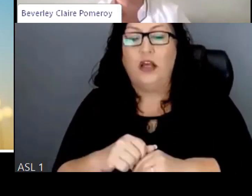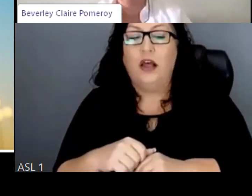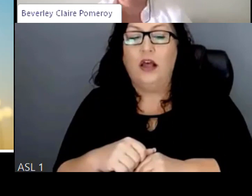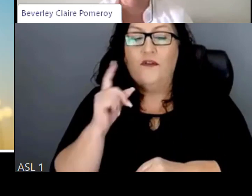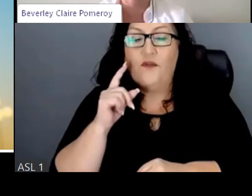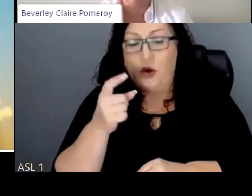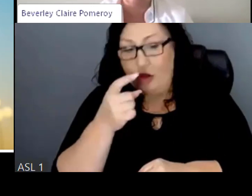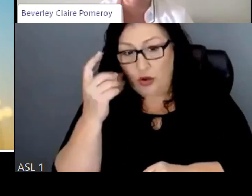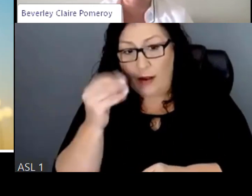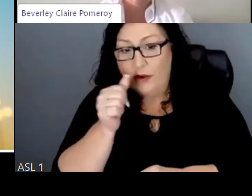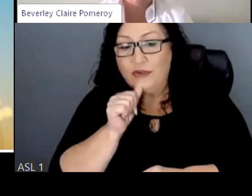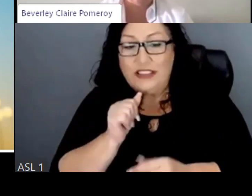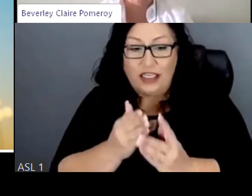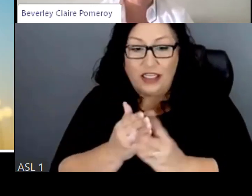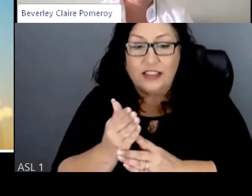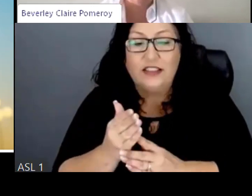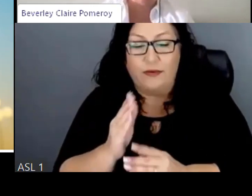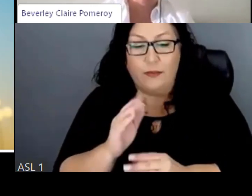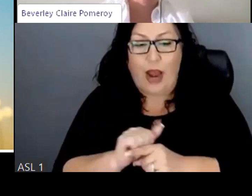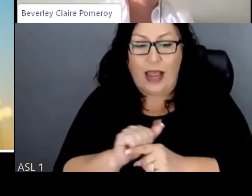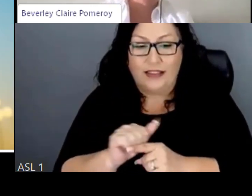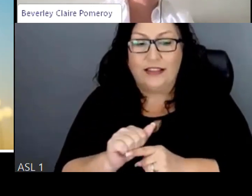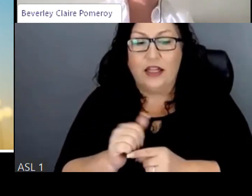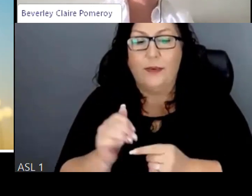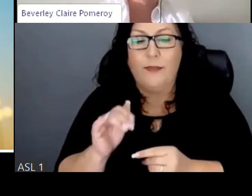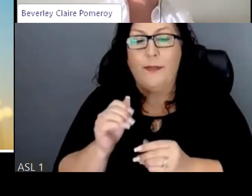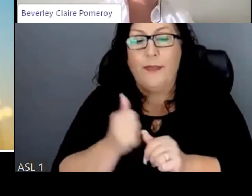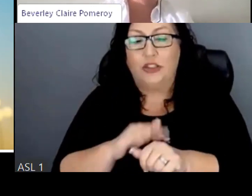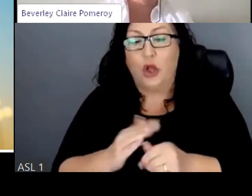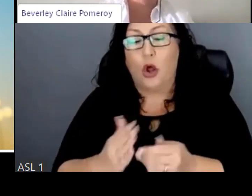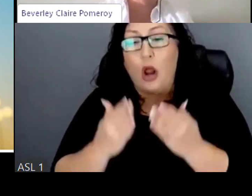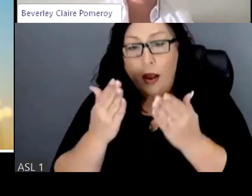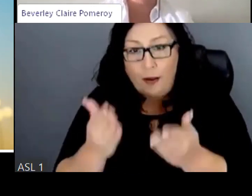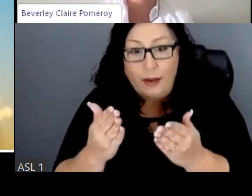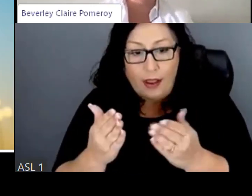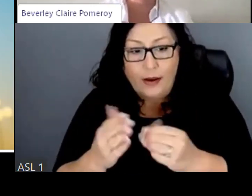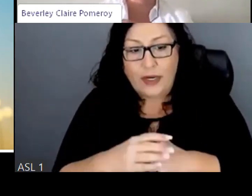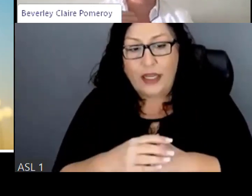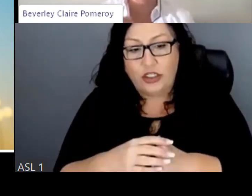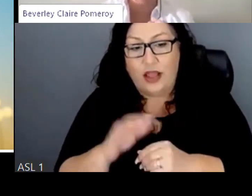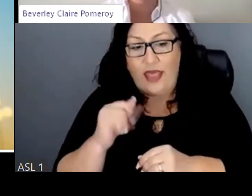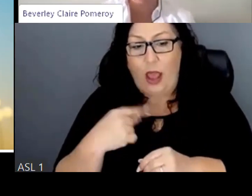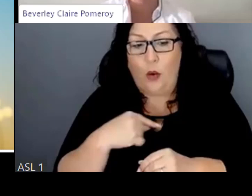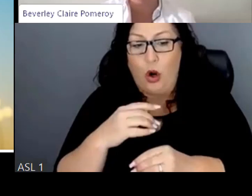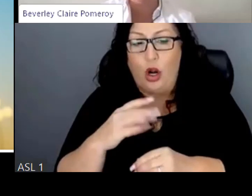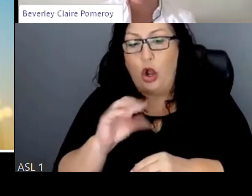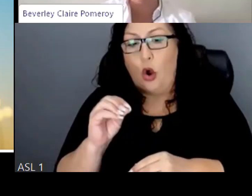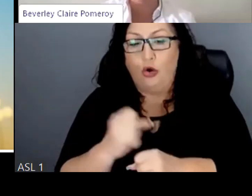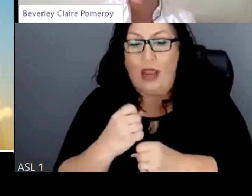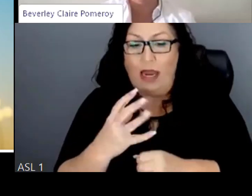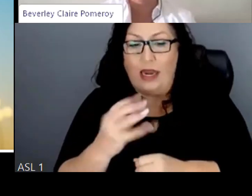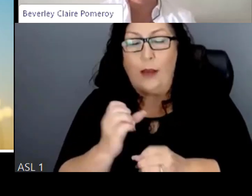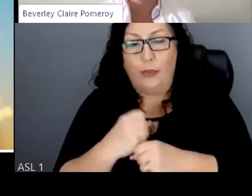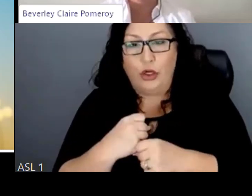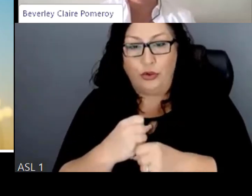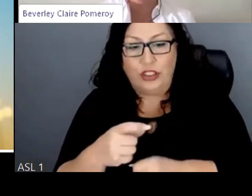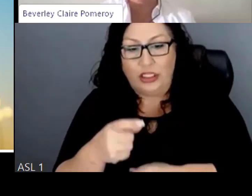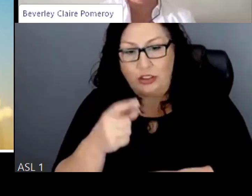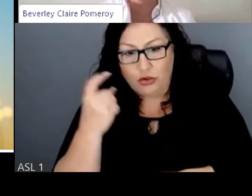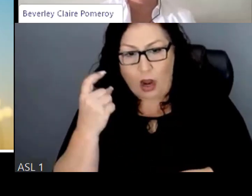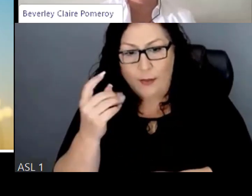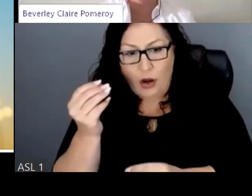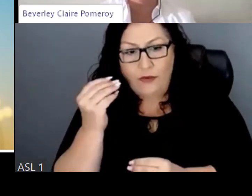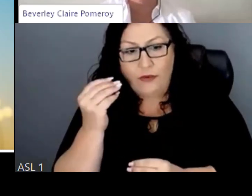Resiliency Informed Practice, and based on recommendations amongst groups that were co-creating and producing trauma resources